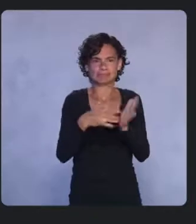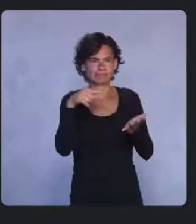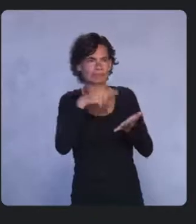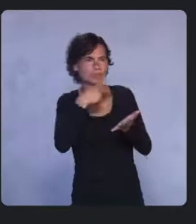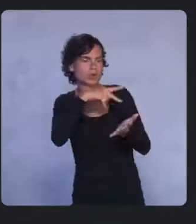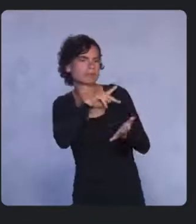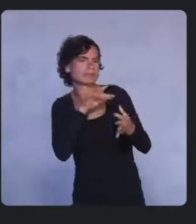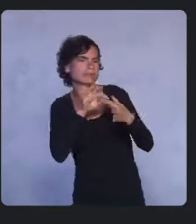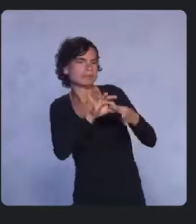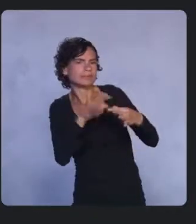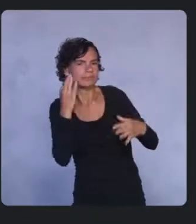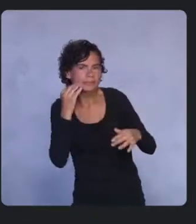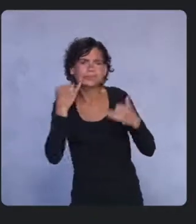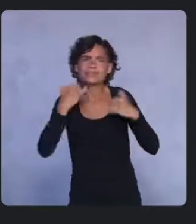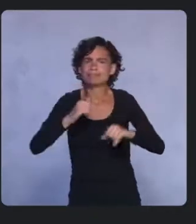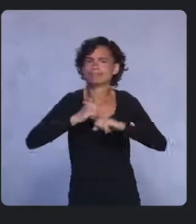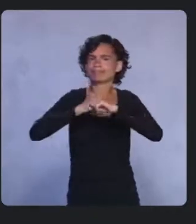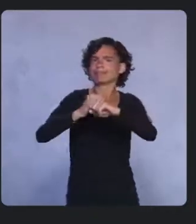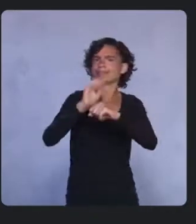protecting your private information.